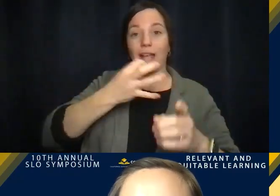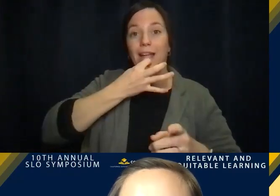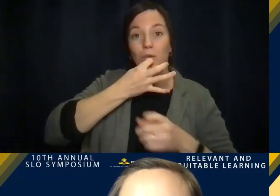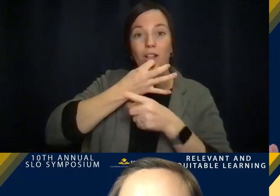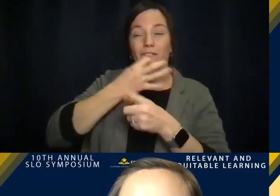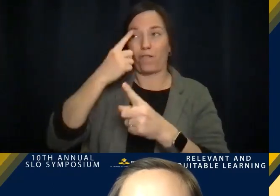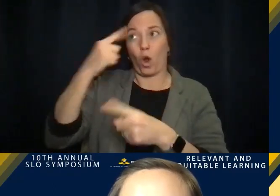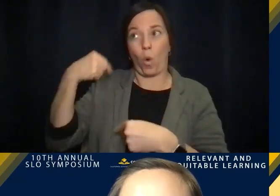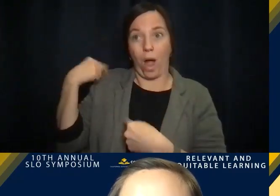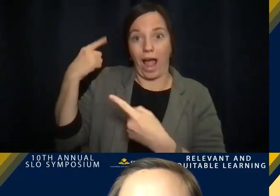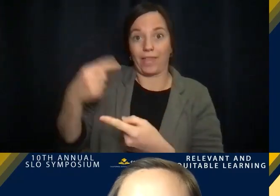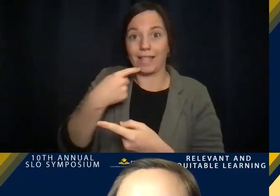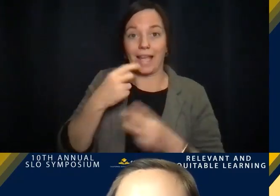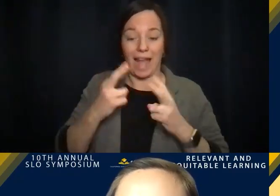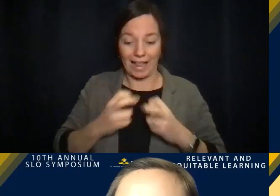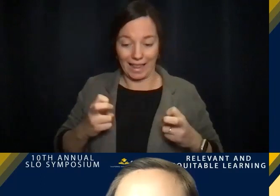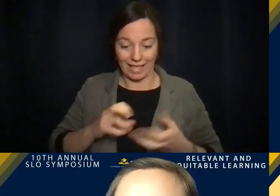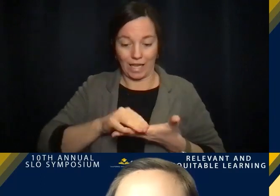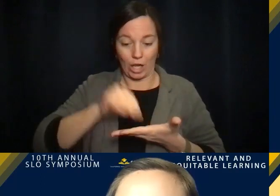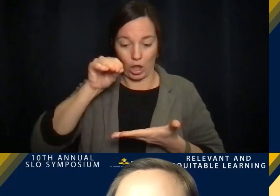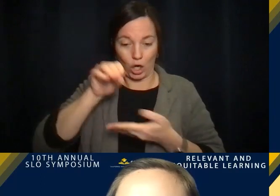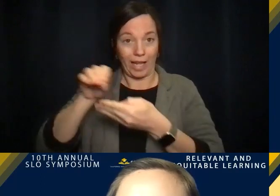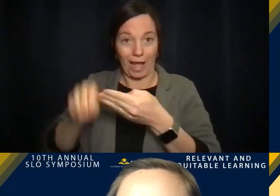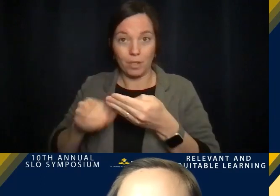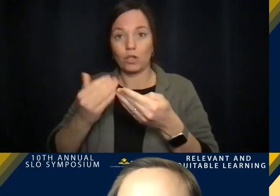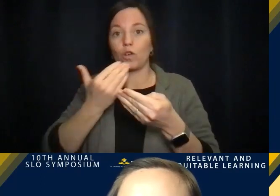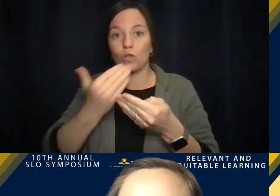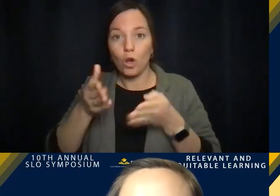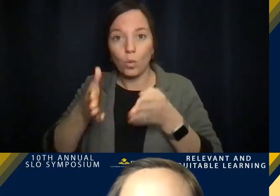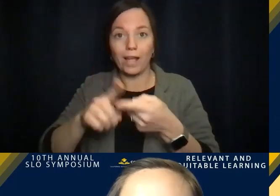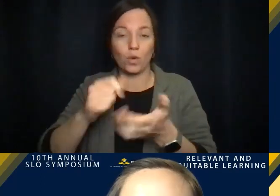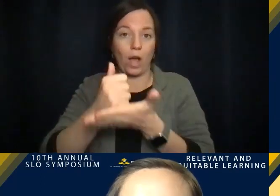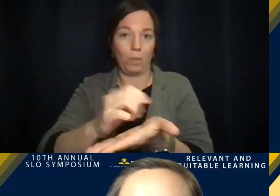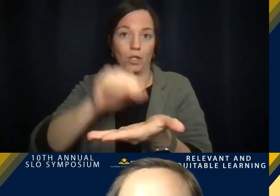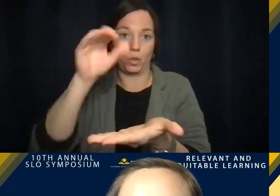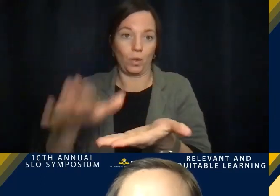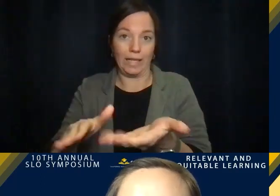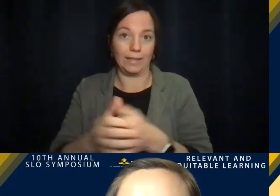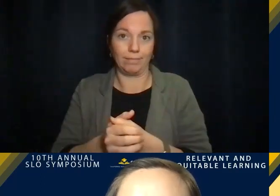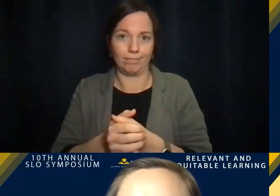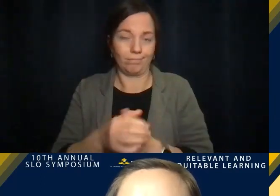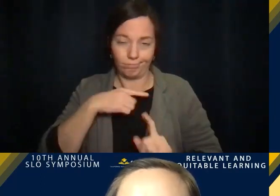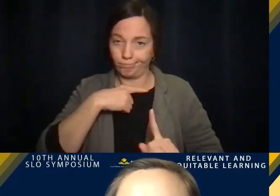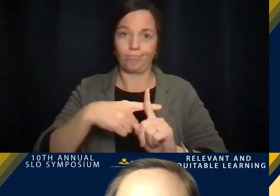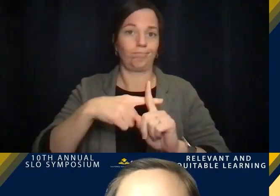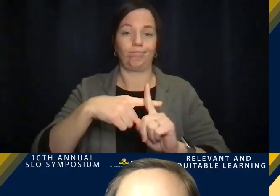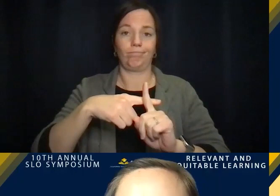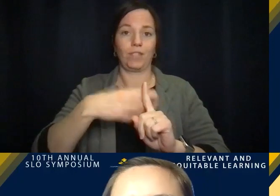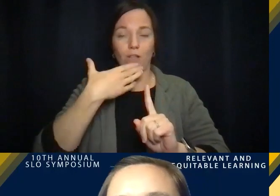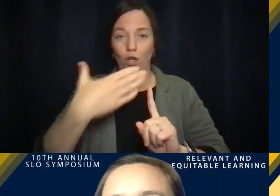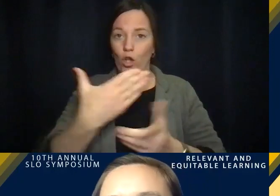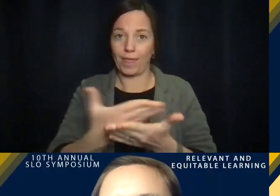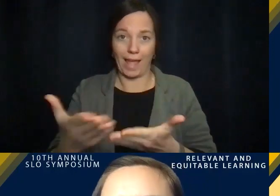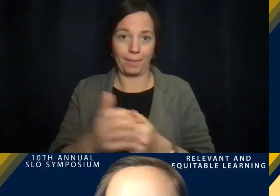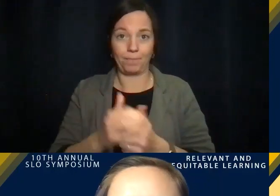said, assessing your learning outcomes is a good way to help your students. It's a good thing to do. It's a good thing.